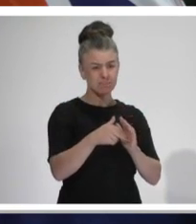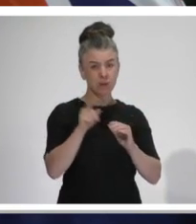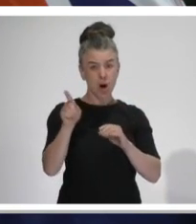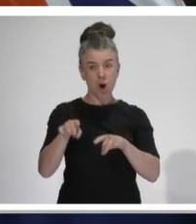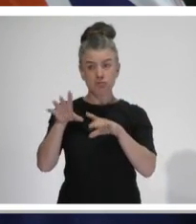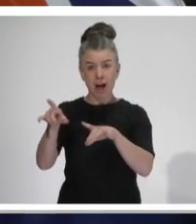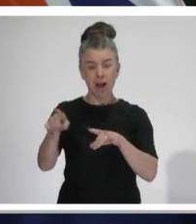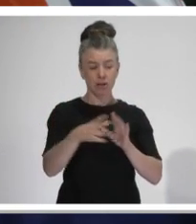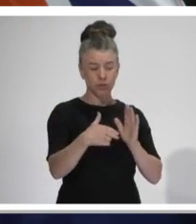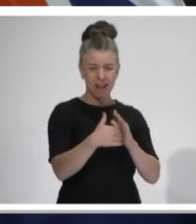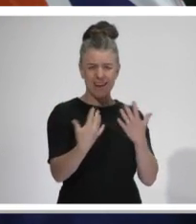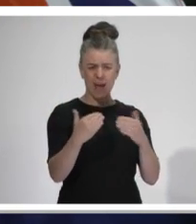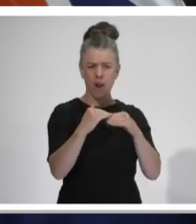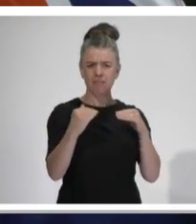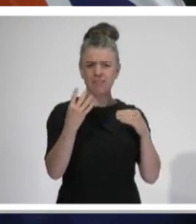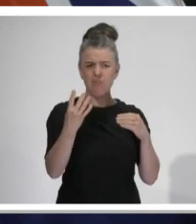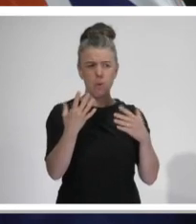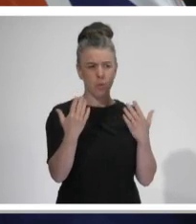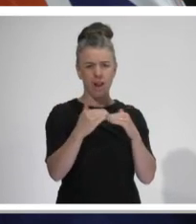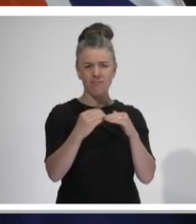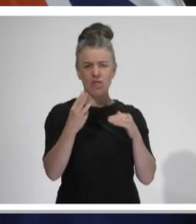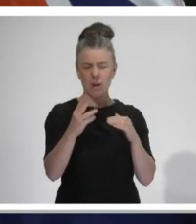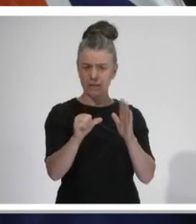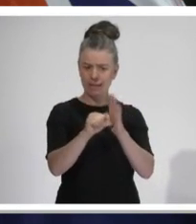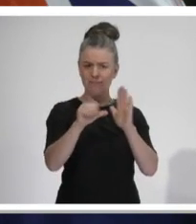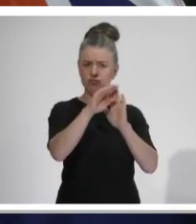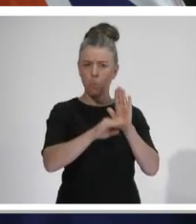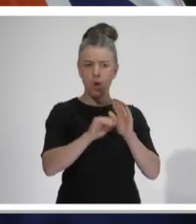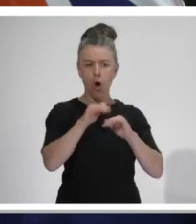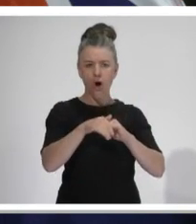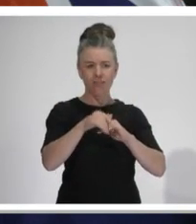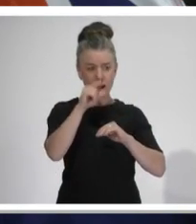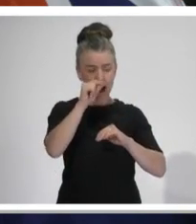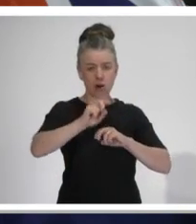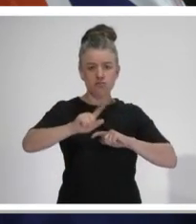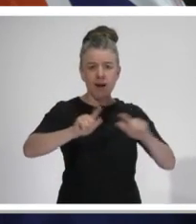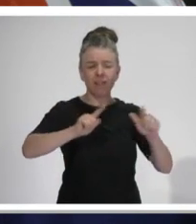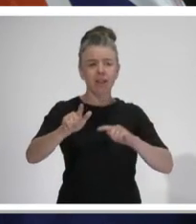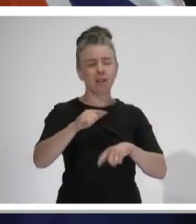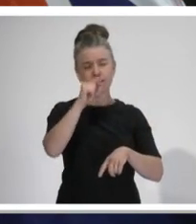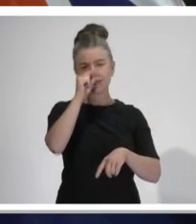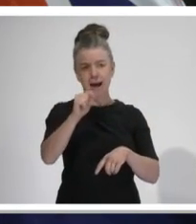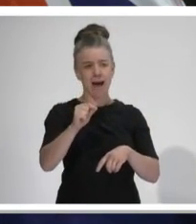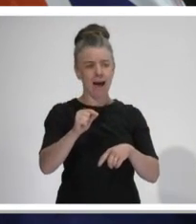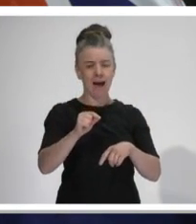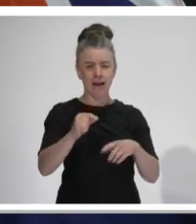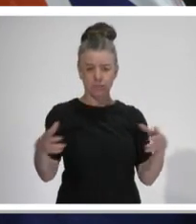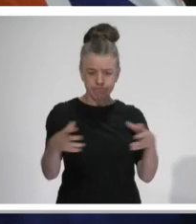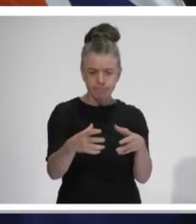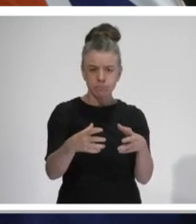arrangements at the moment, and therefore that provides some real limitations on the ability of people to travel and spend